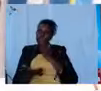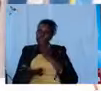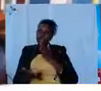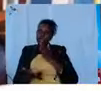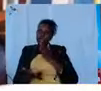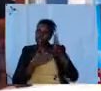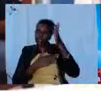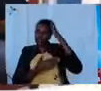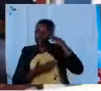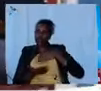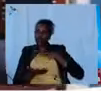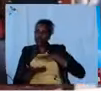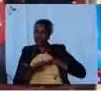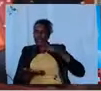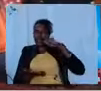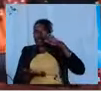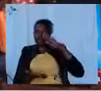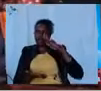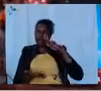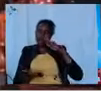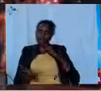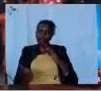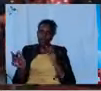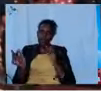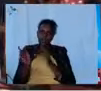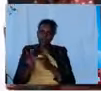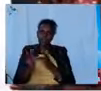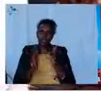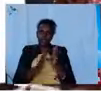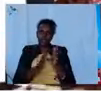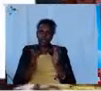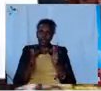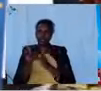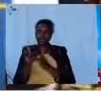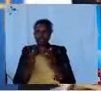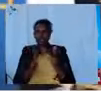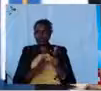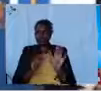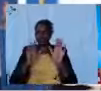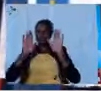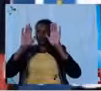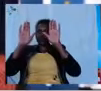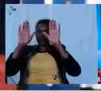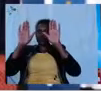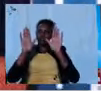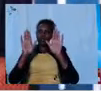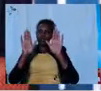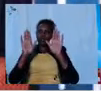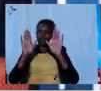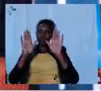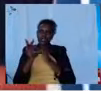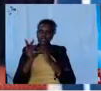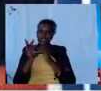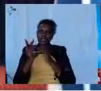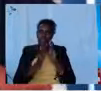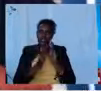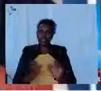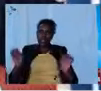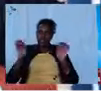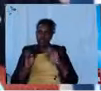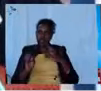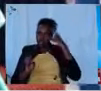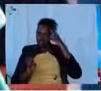I've proved him more and more. Jesus, Jesus, precious